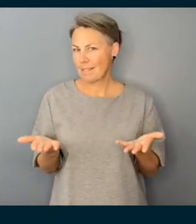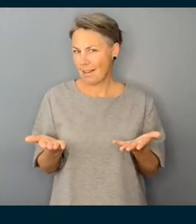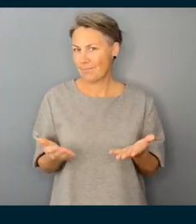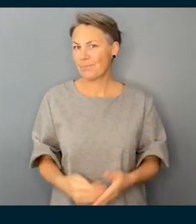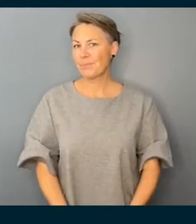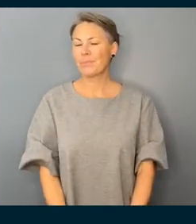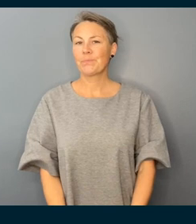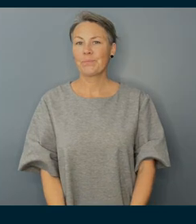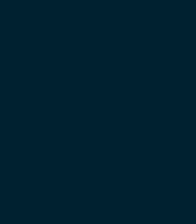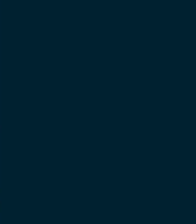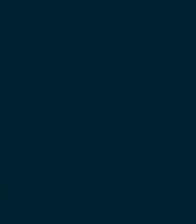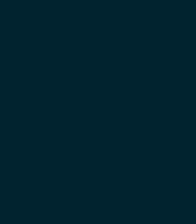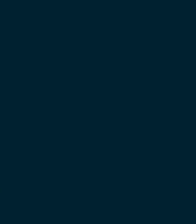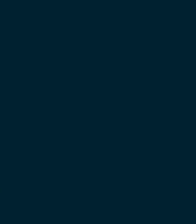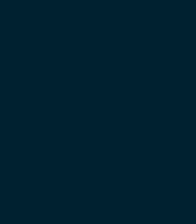.au